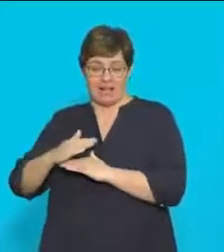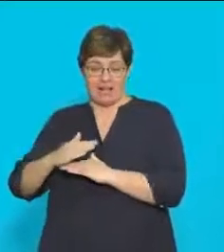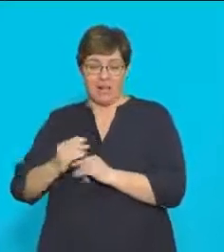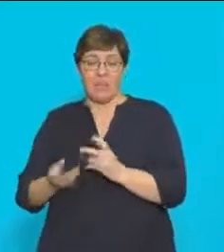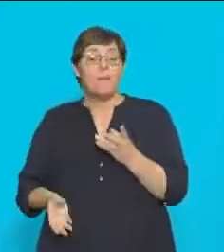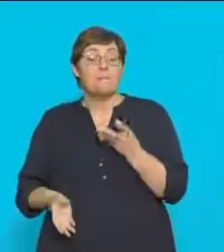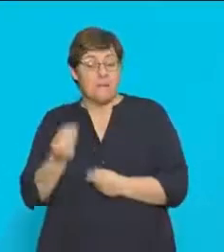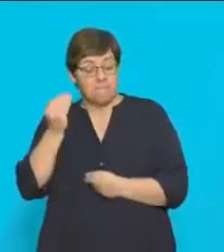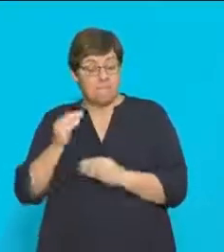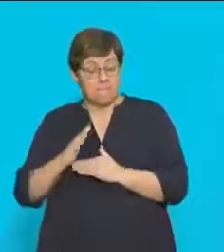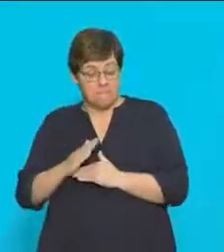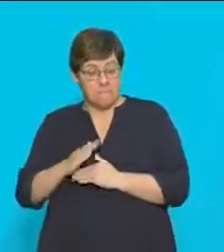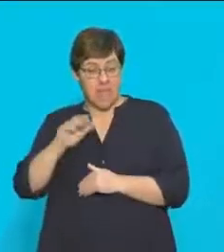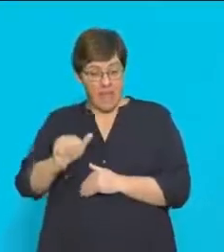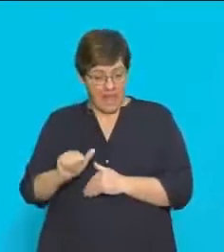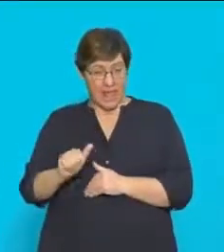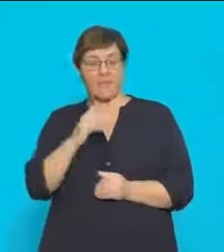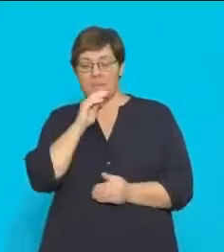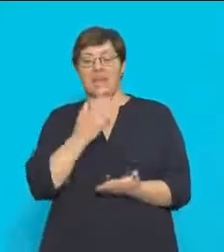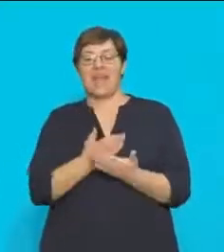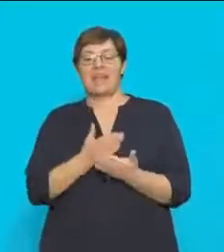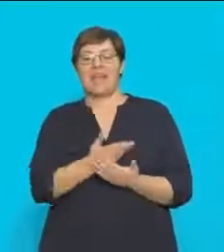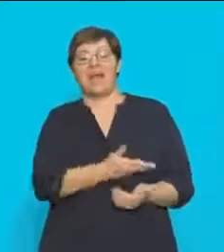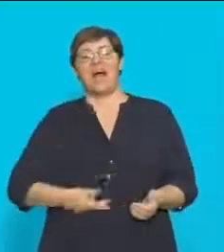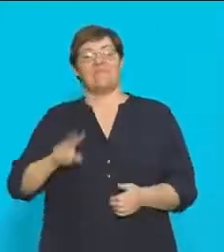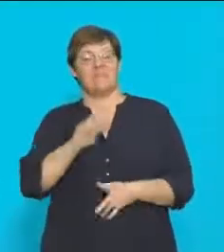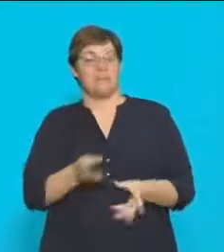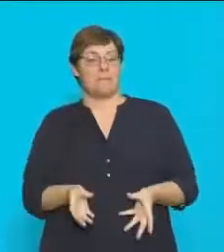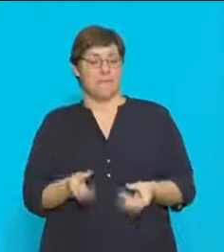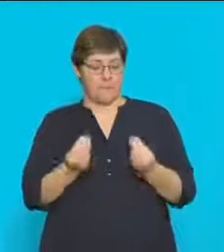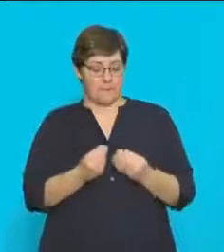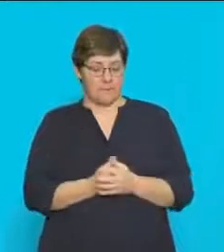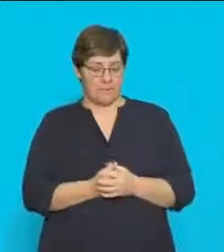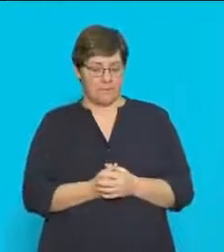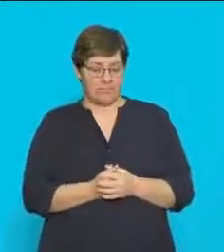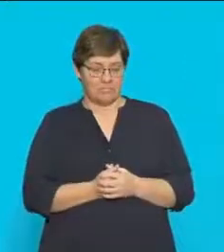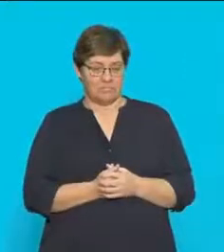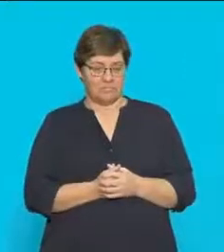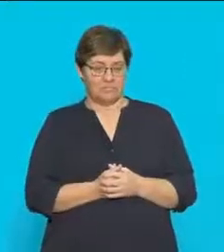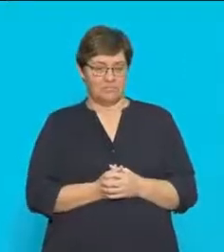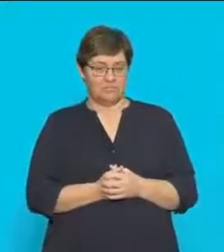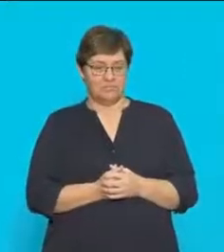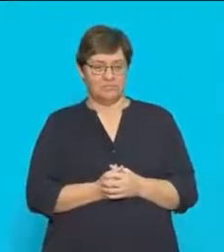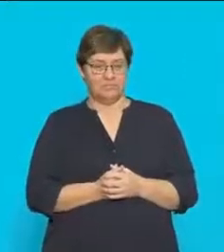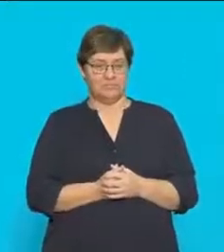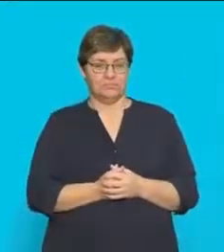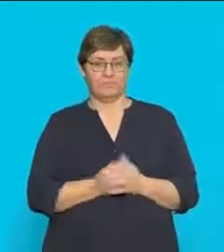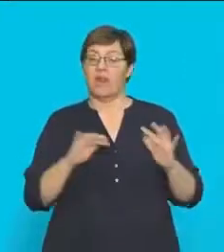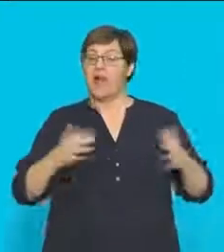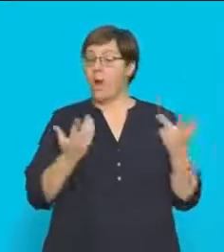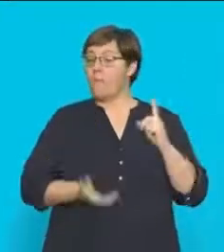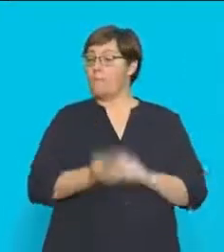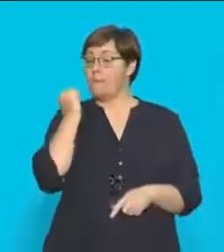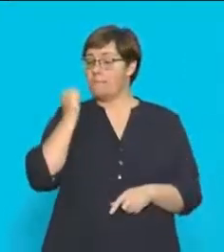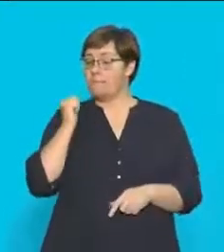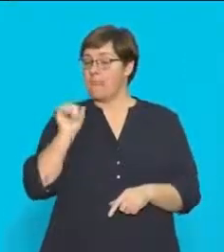did find angle A, it means we would have the half pair A and little a. Okay, so how can we